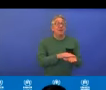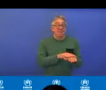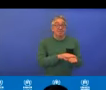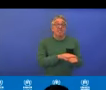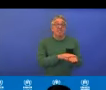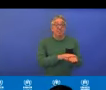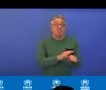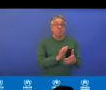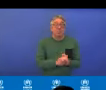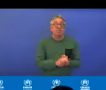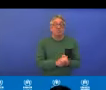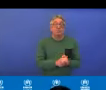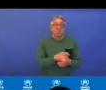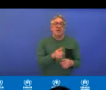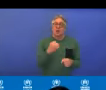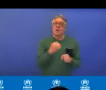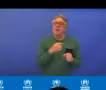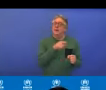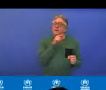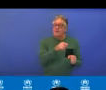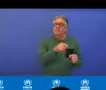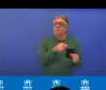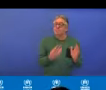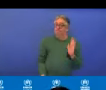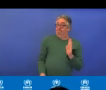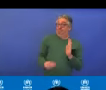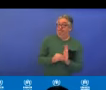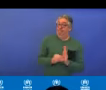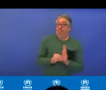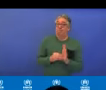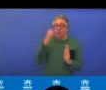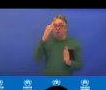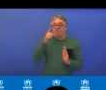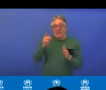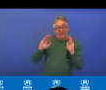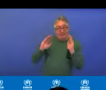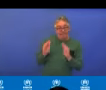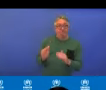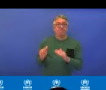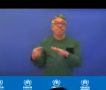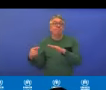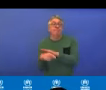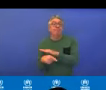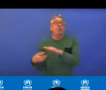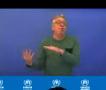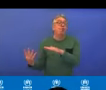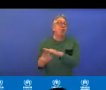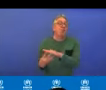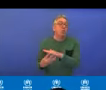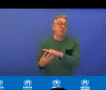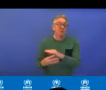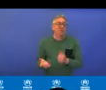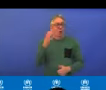producing also includes reference to displaced and stateless persons with disabilities, so that when states think about their